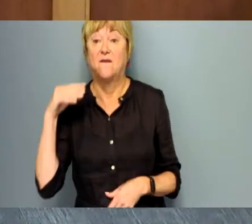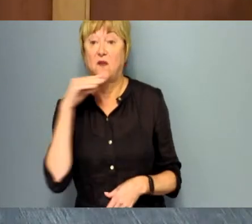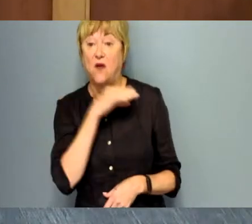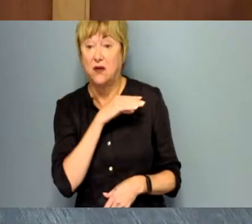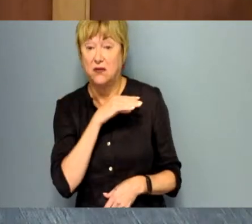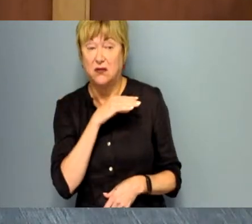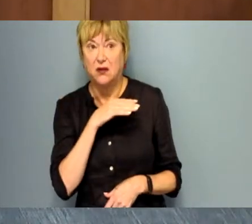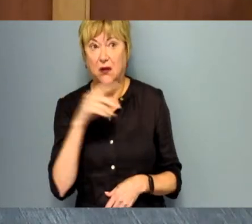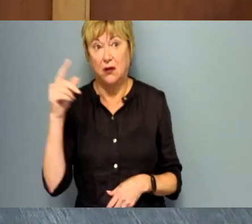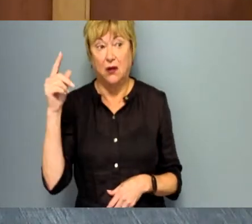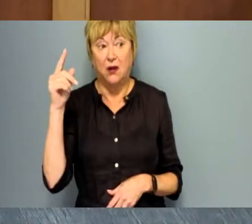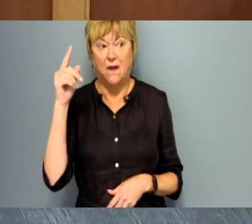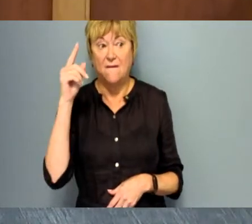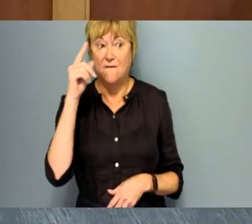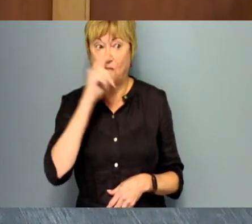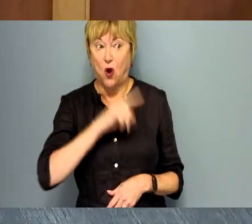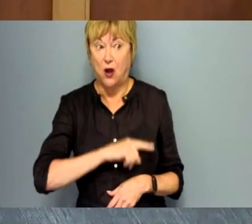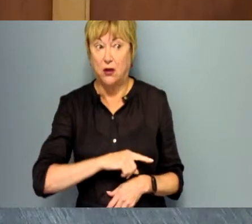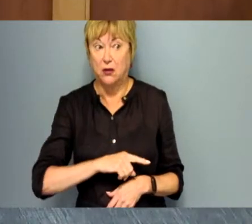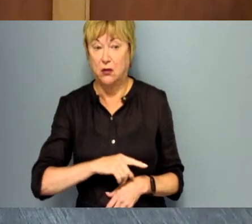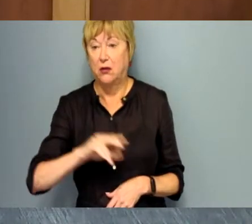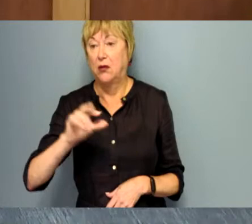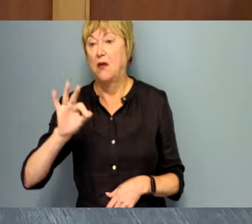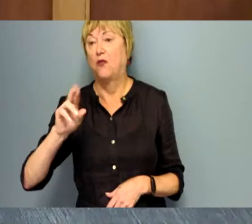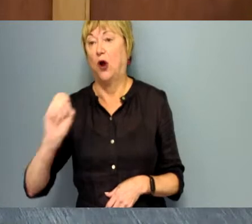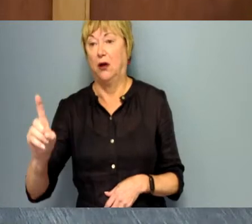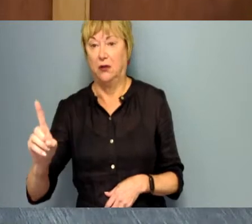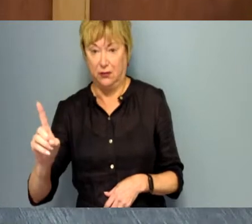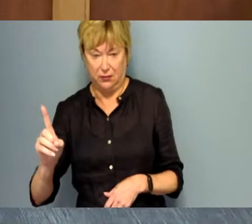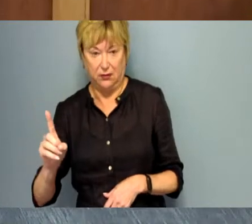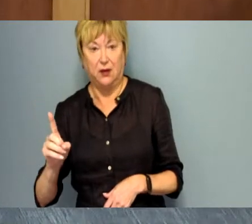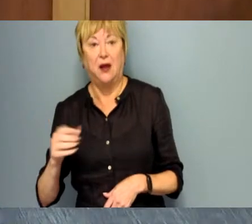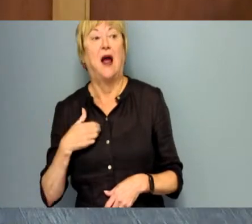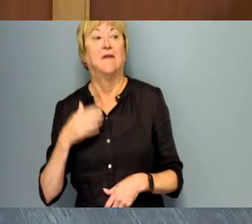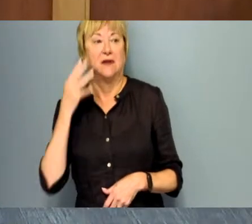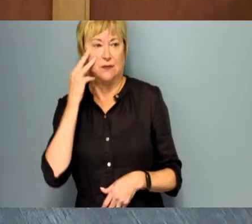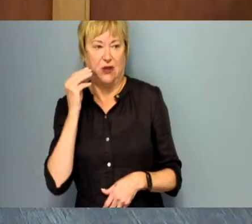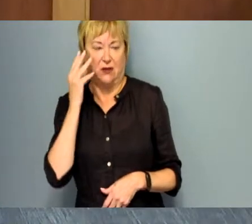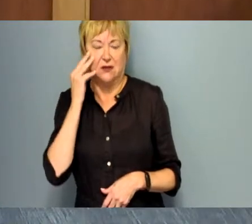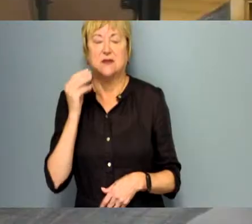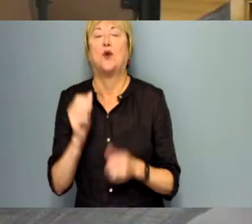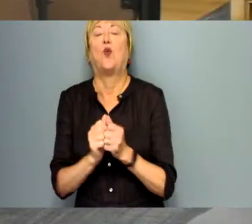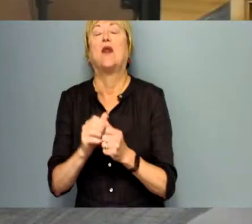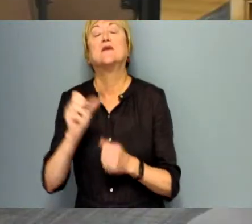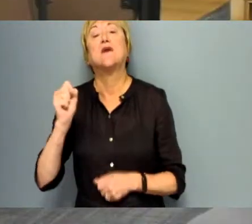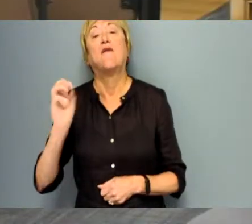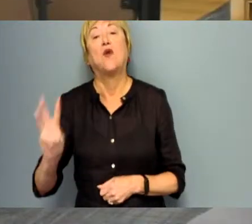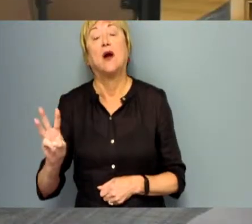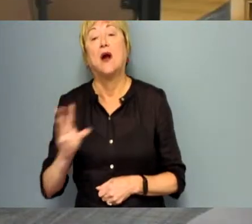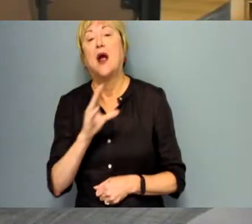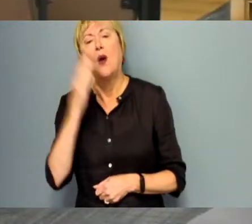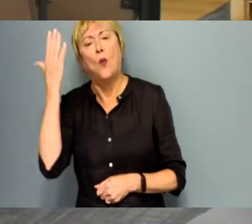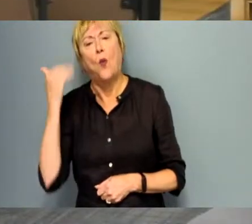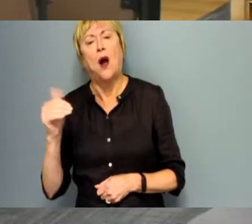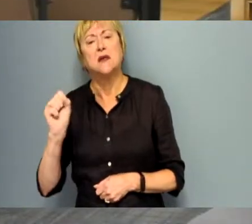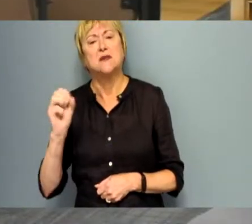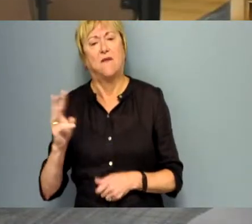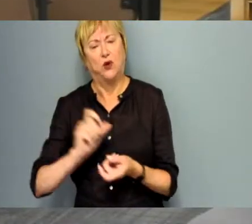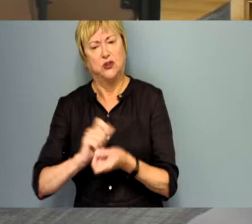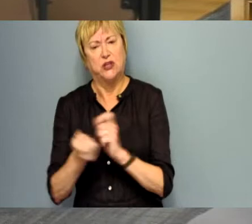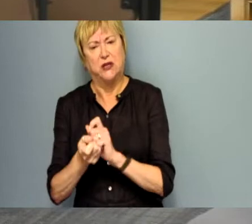January 6th was a setup. And I have experience with software, and why is there the software